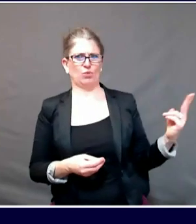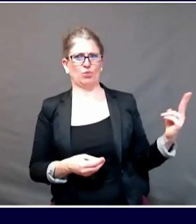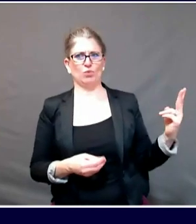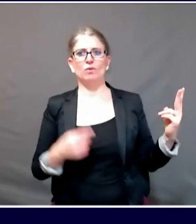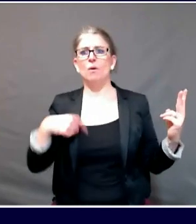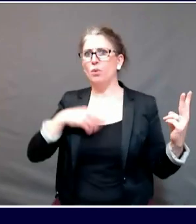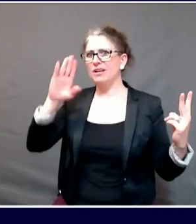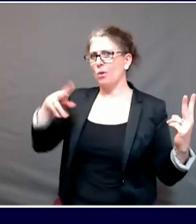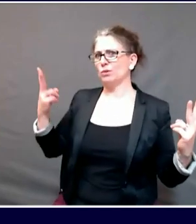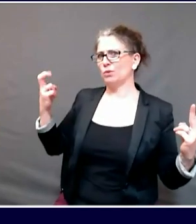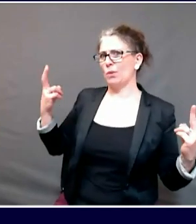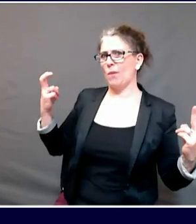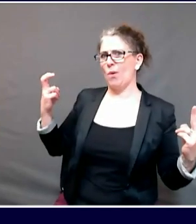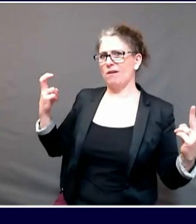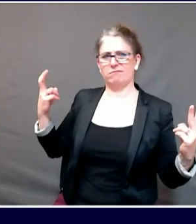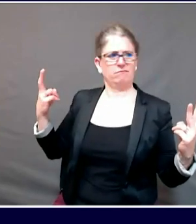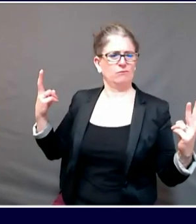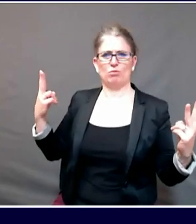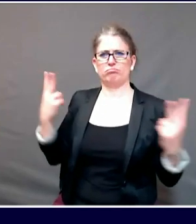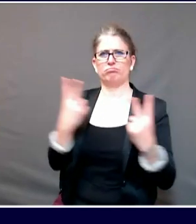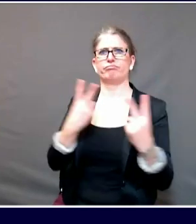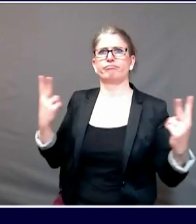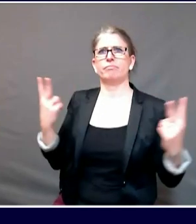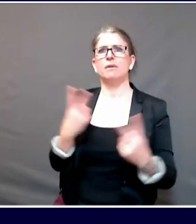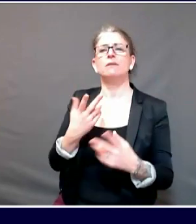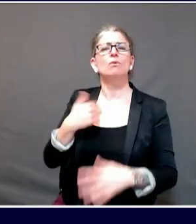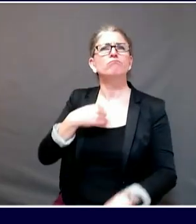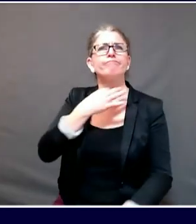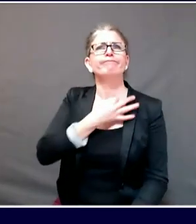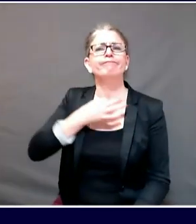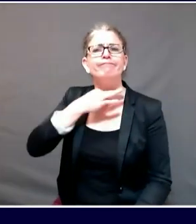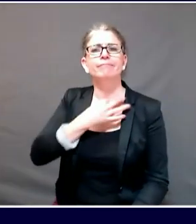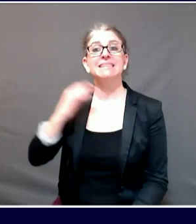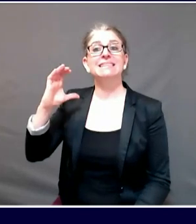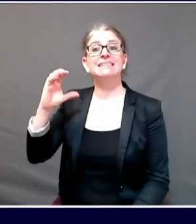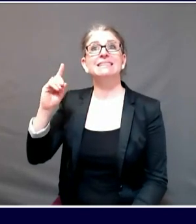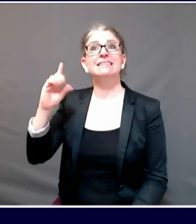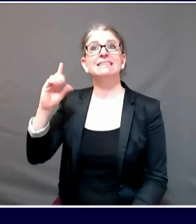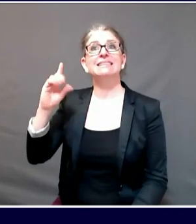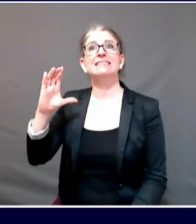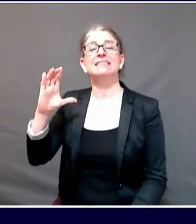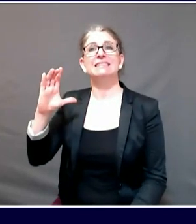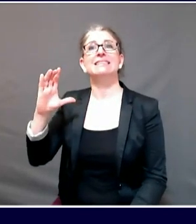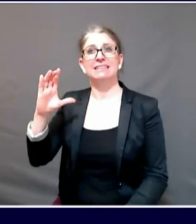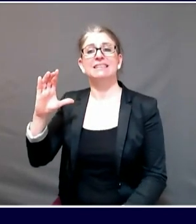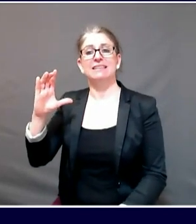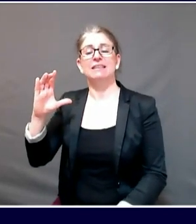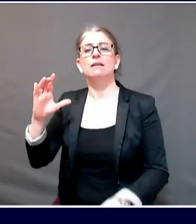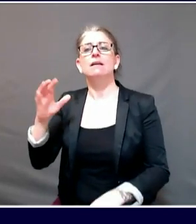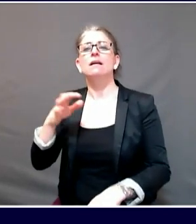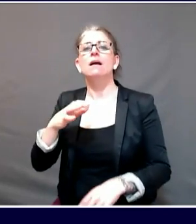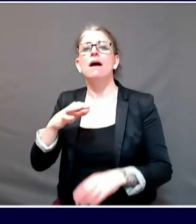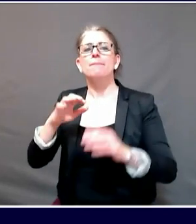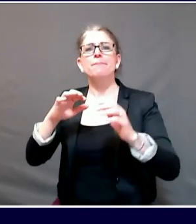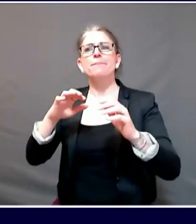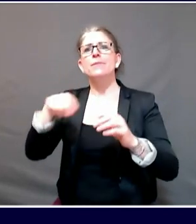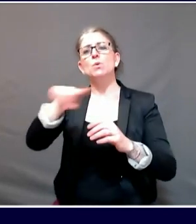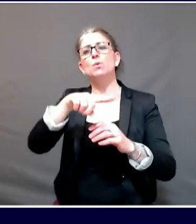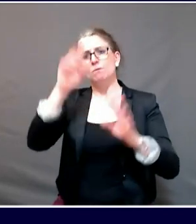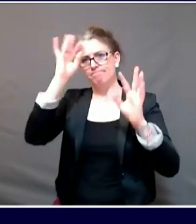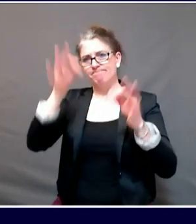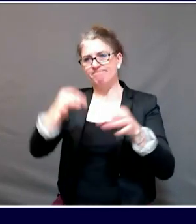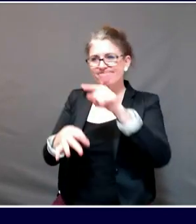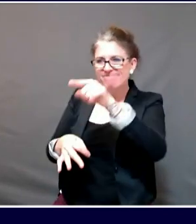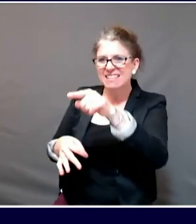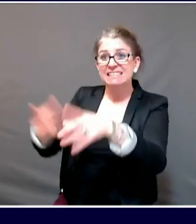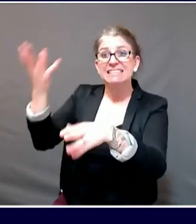does it take to show in the database? Sure. It can take several days, if not weeks, because what has to happen